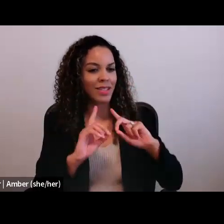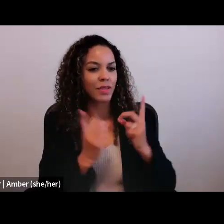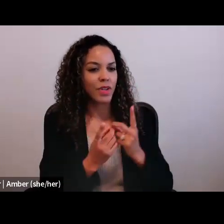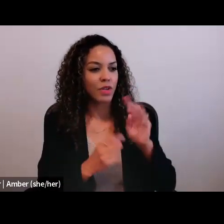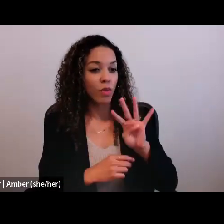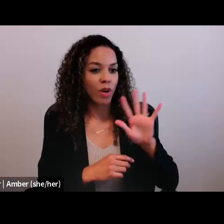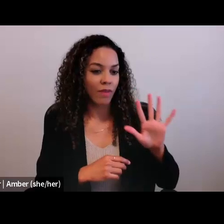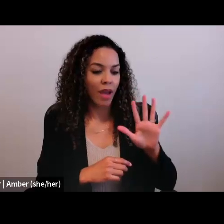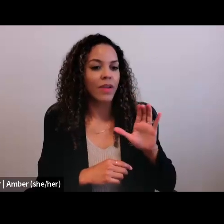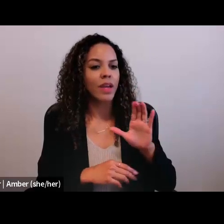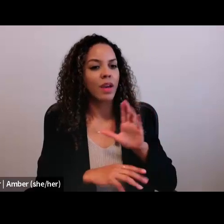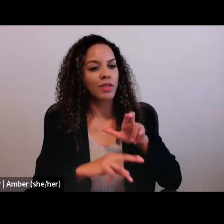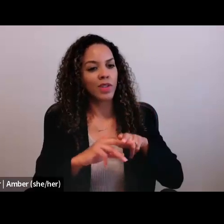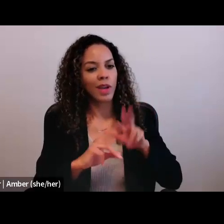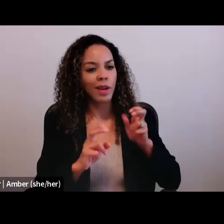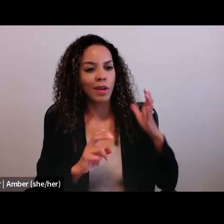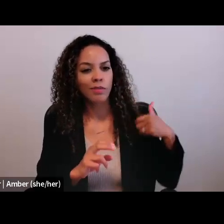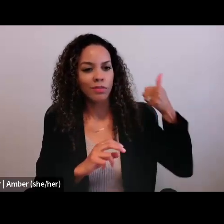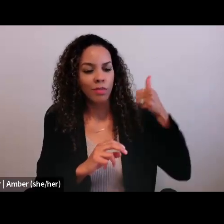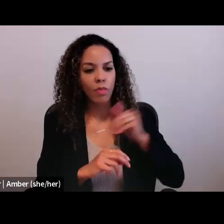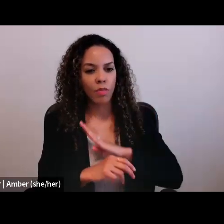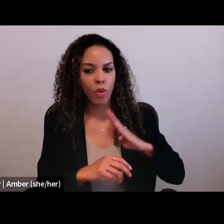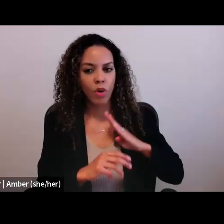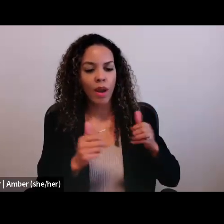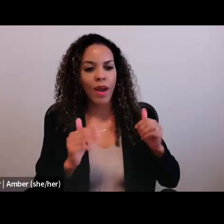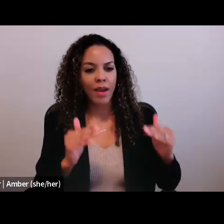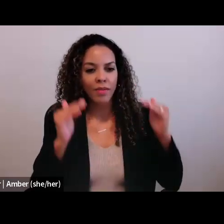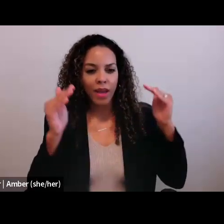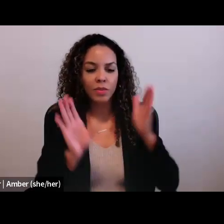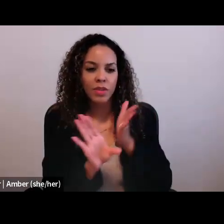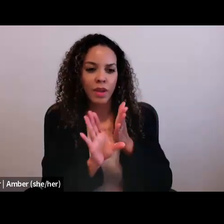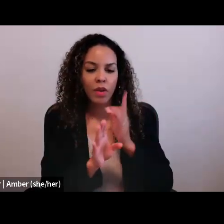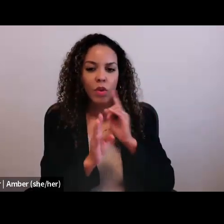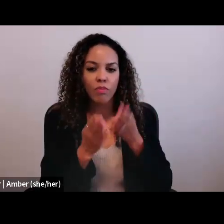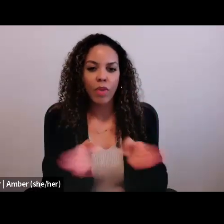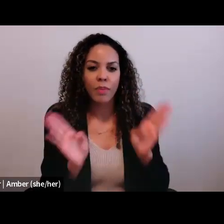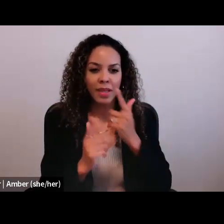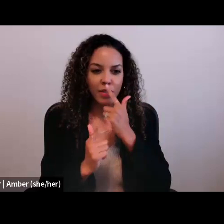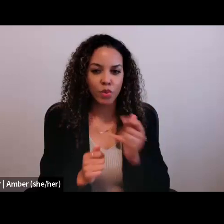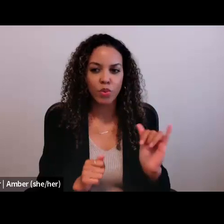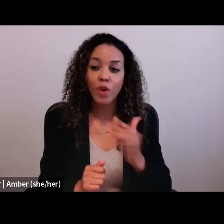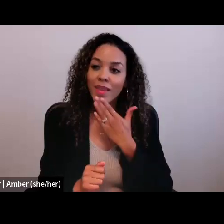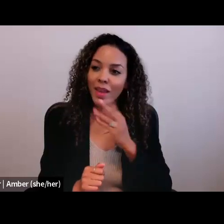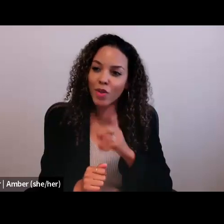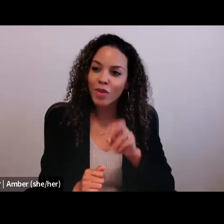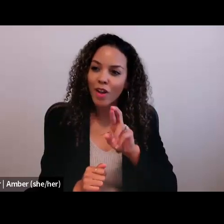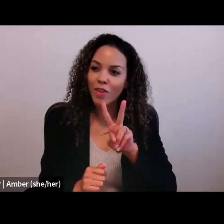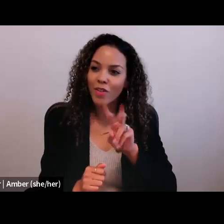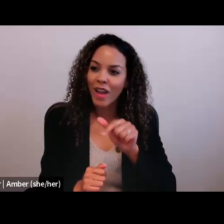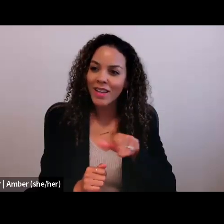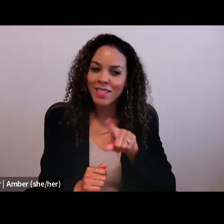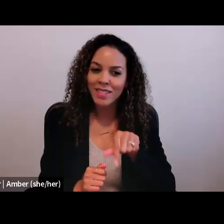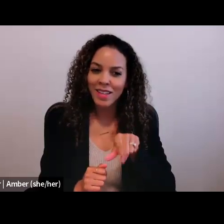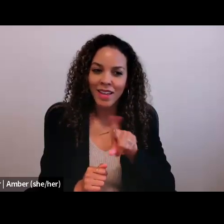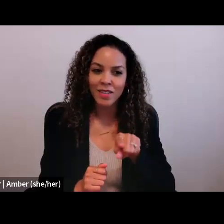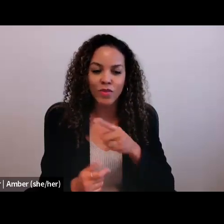and has chaired the board for the advancement of psychology in the public interest as well. Thank you, Dr. Vasquez, for joining us today. We really